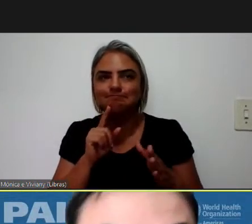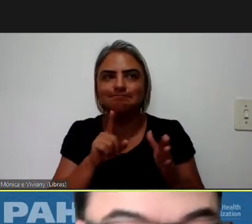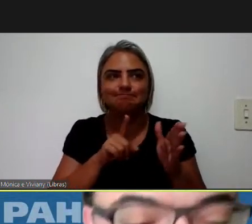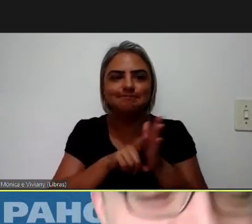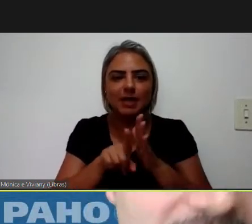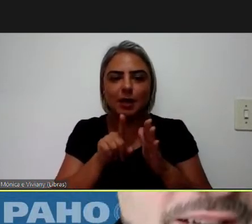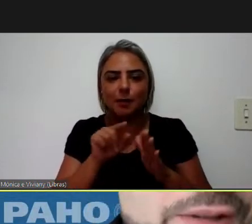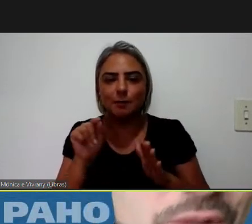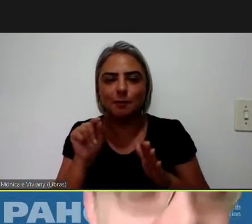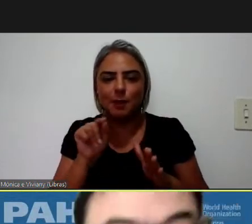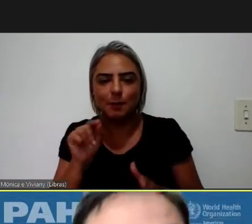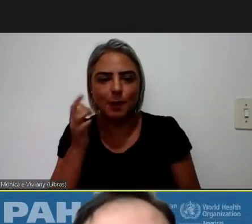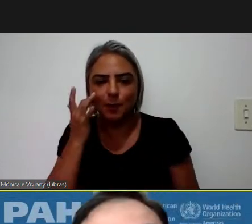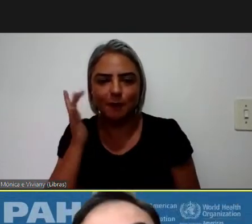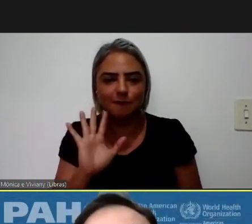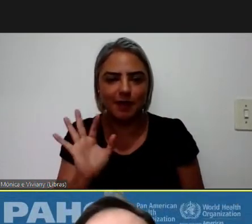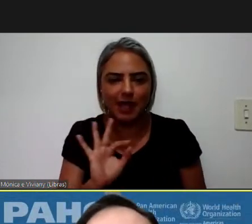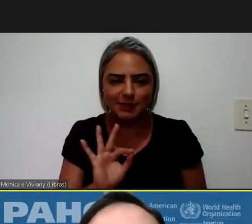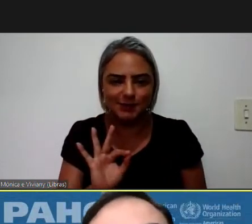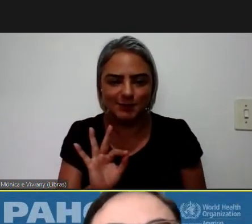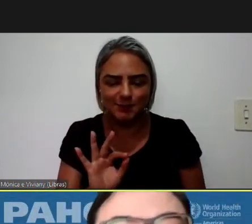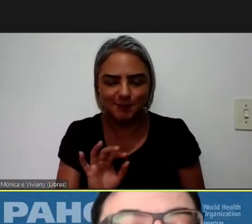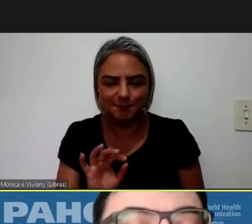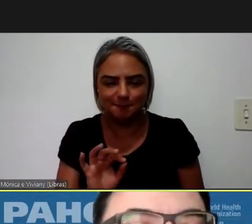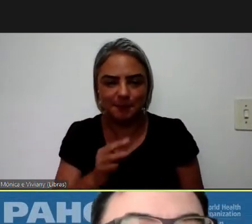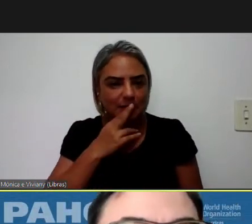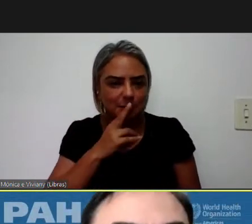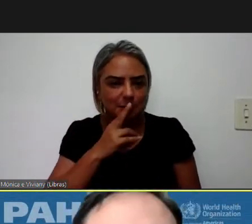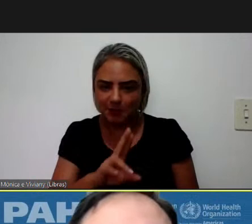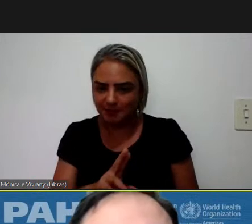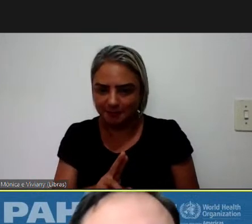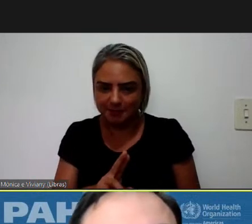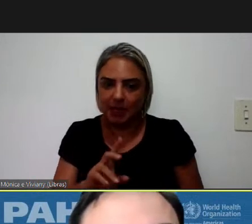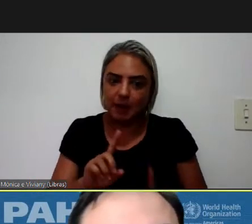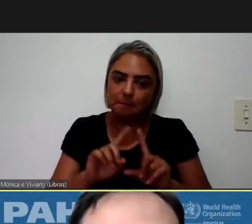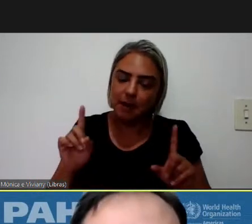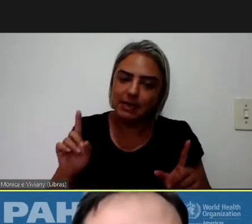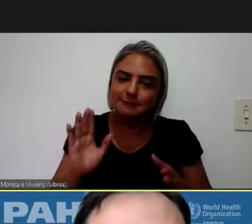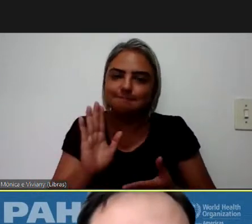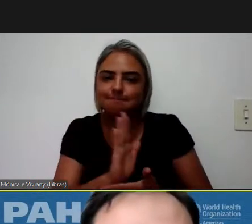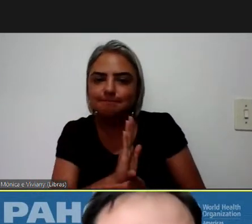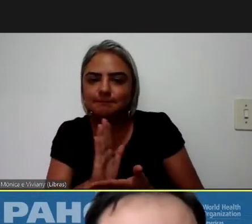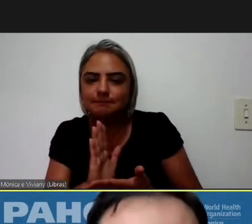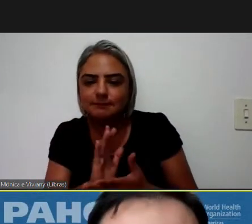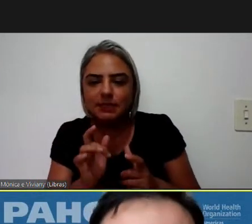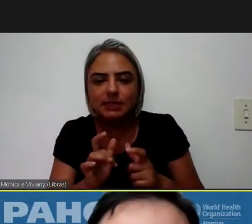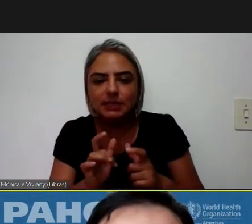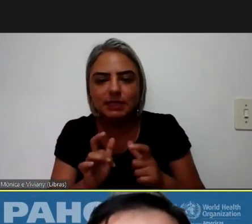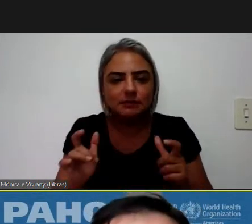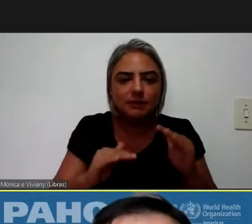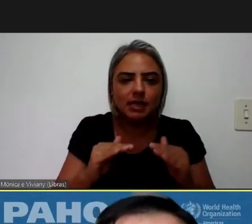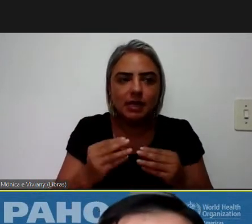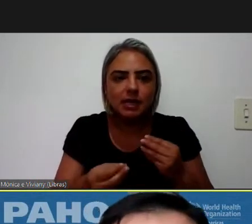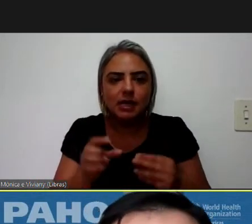question is not easy. It depends